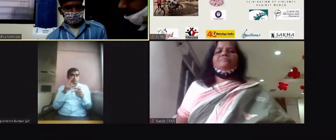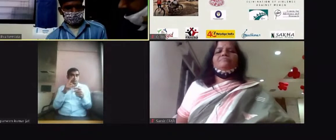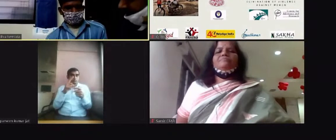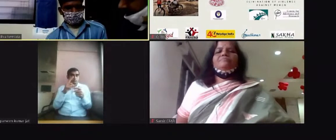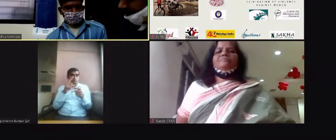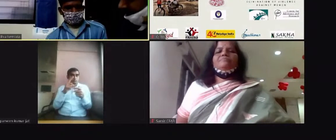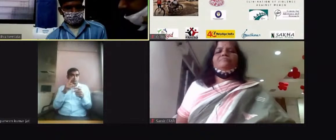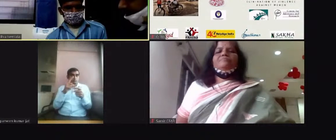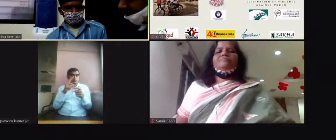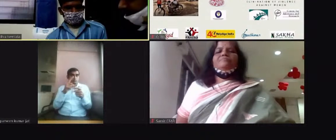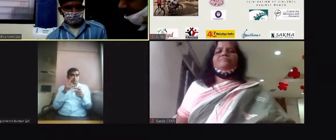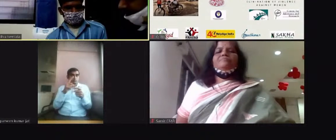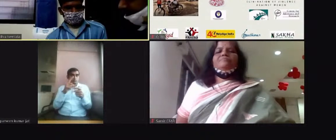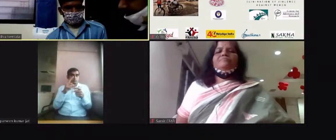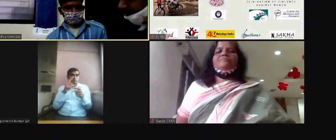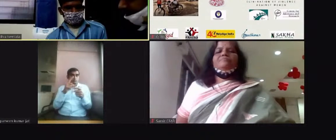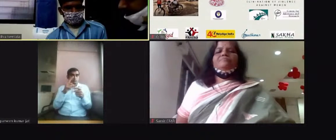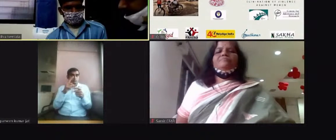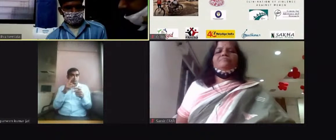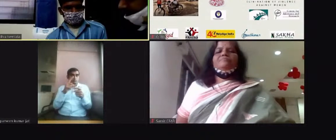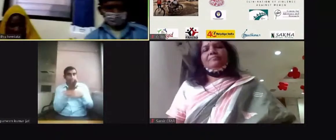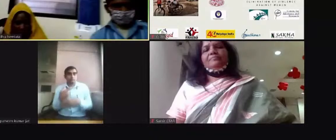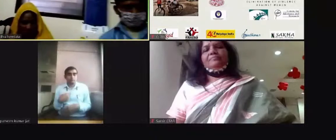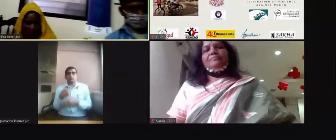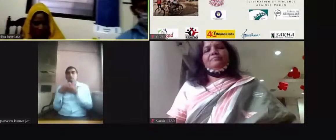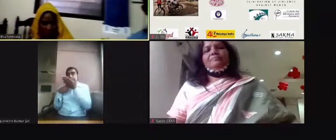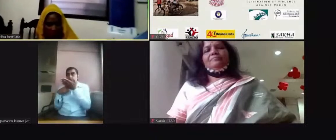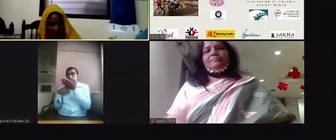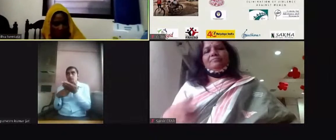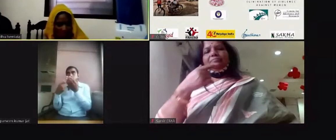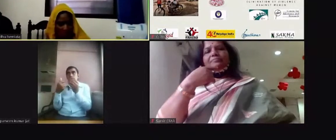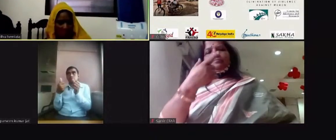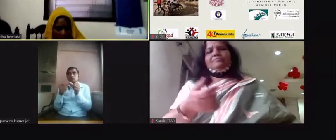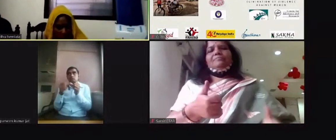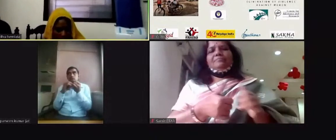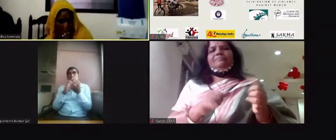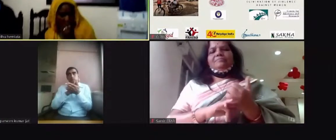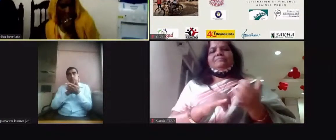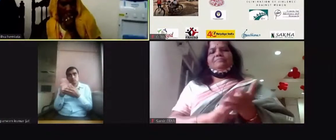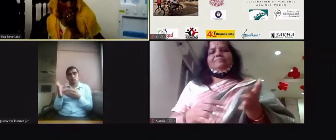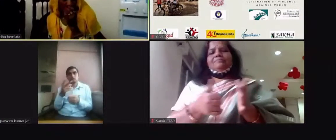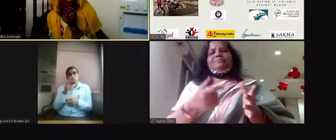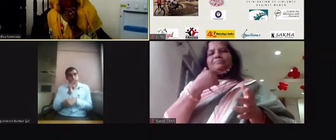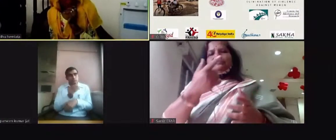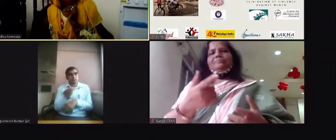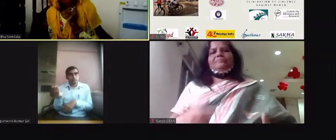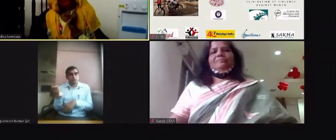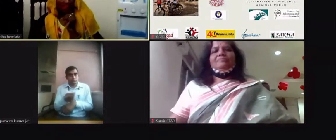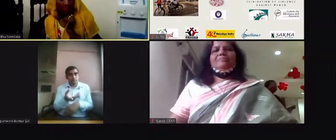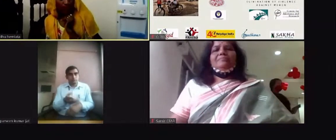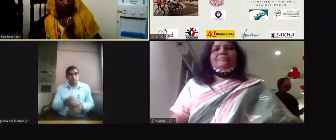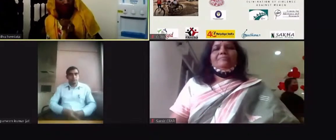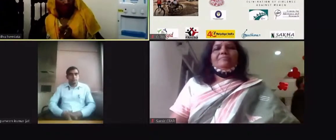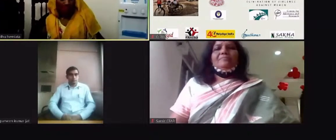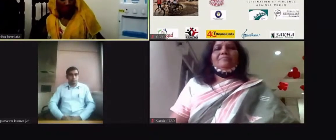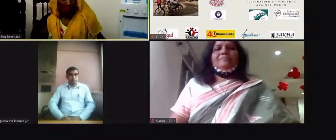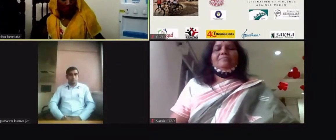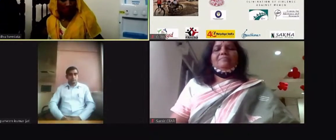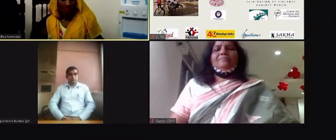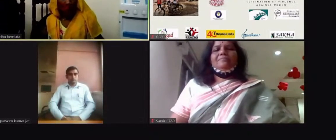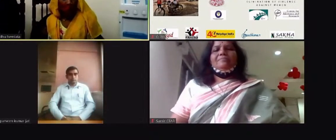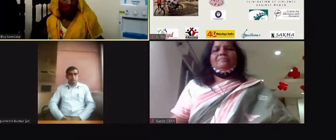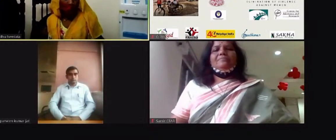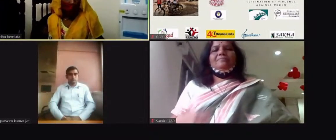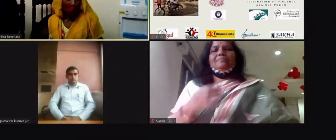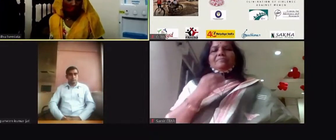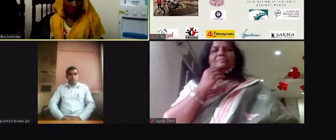And Asha ji wants to put her points forward. And I would request Asha to put her points forward.